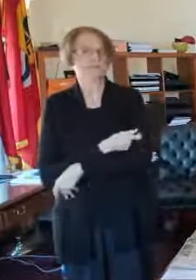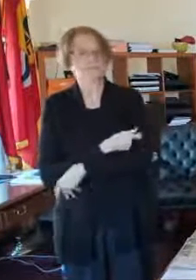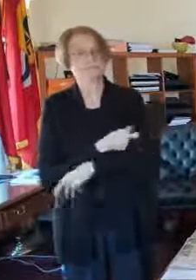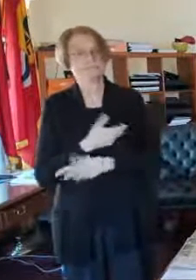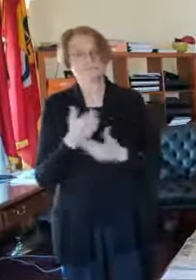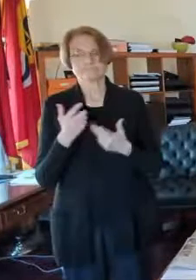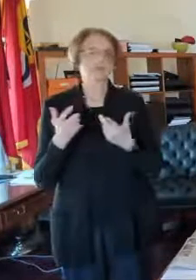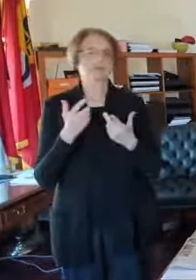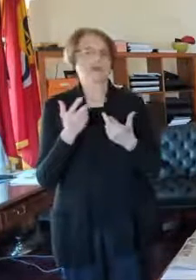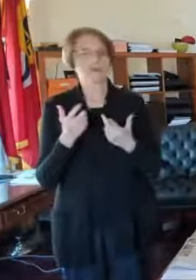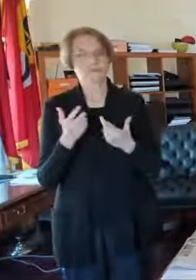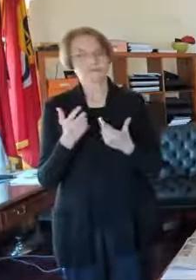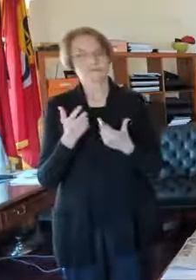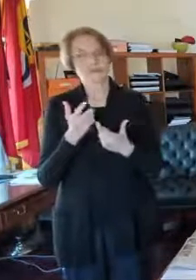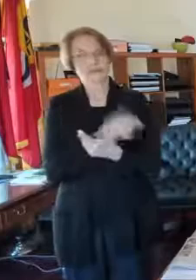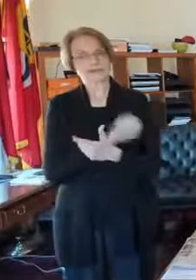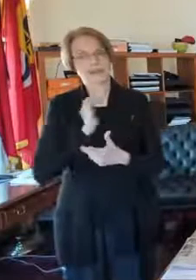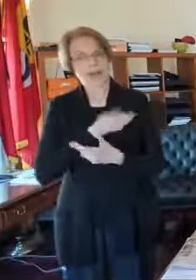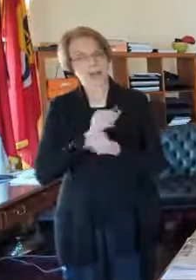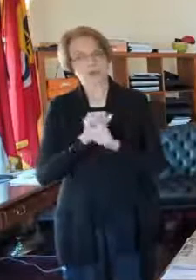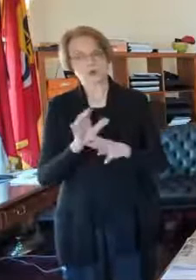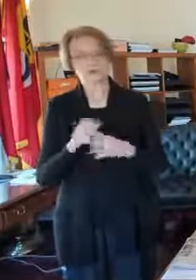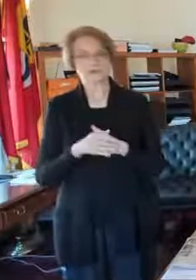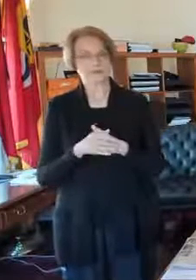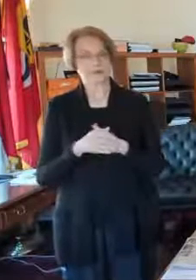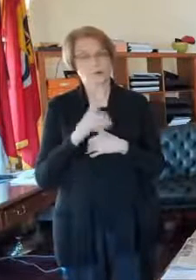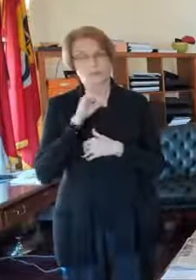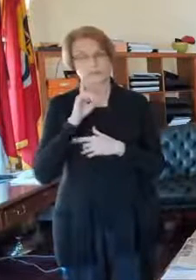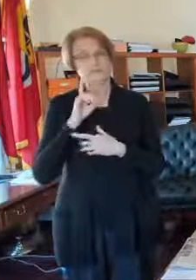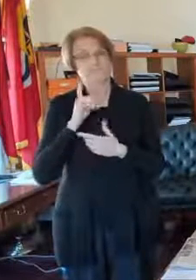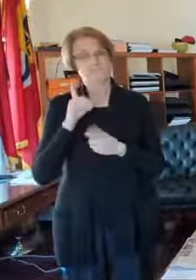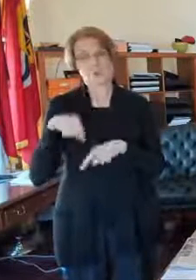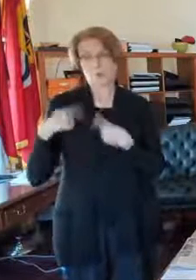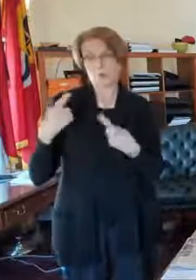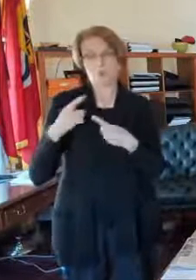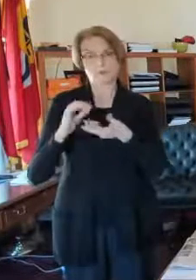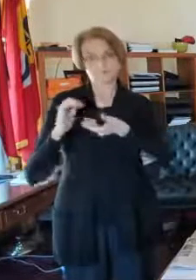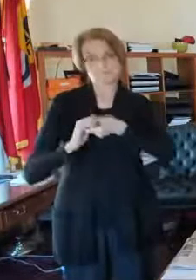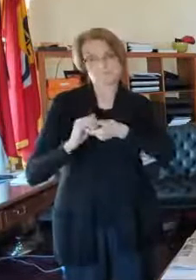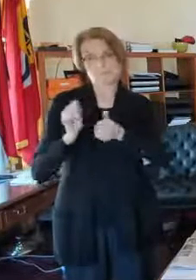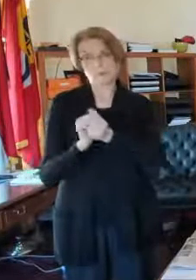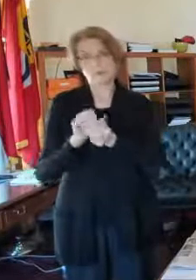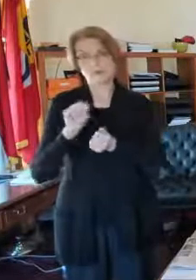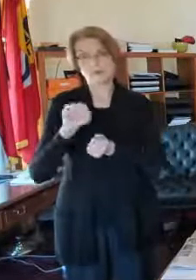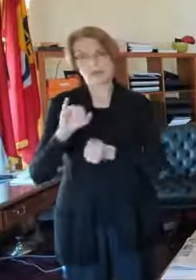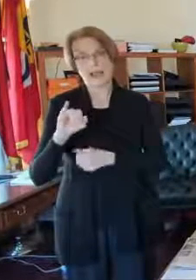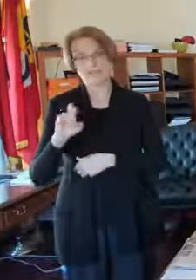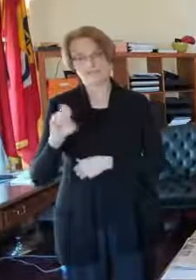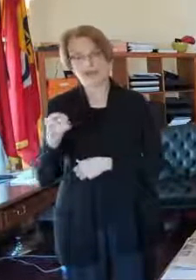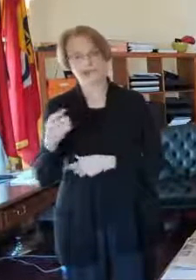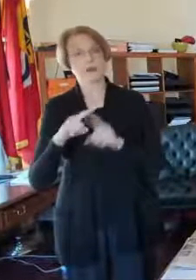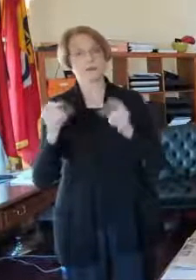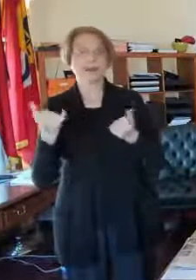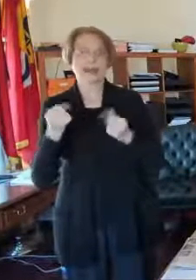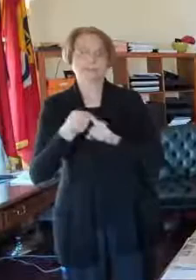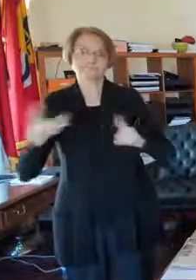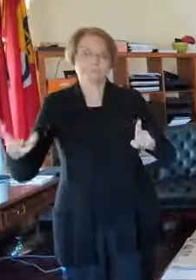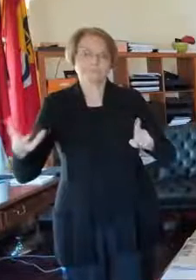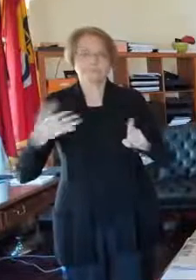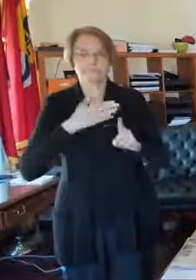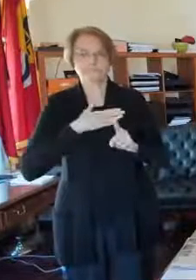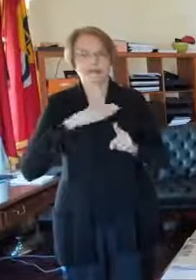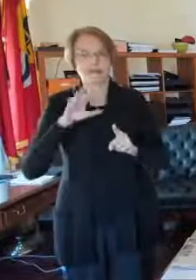our folks. This is a partnership that we've had for a while with MyVax, but of course it's expanded a lot at this point in time. MyVax